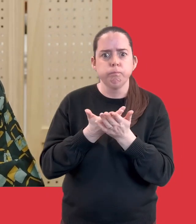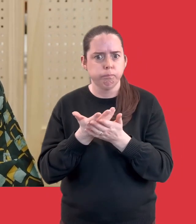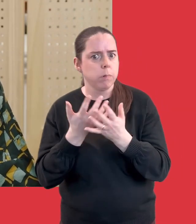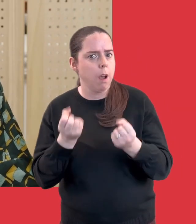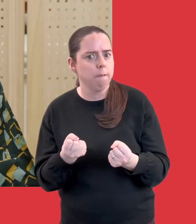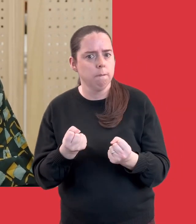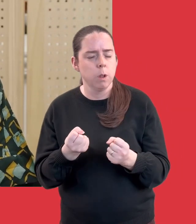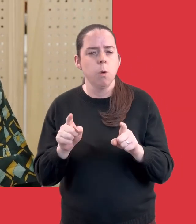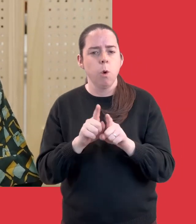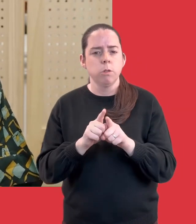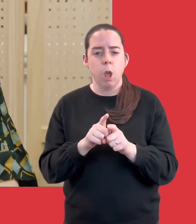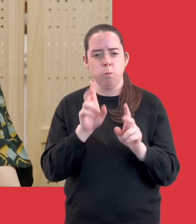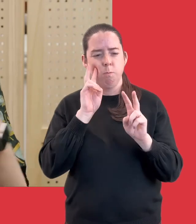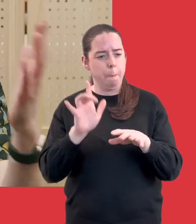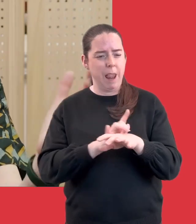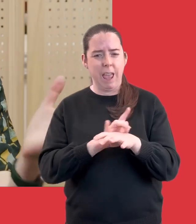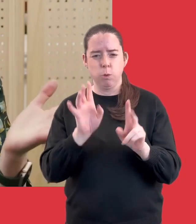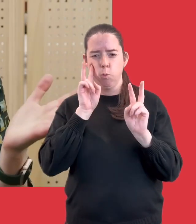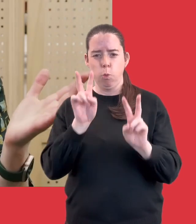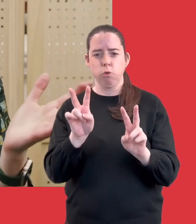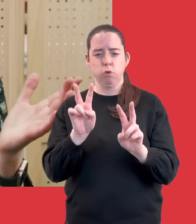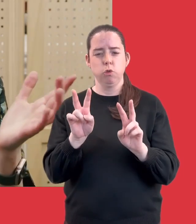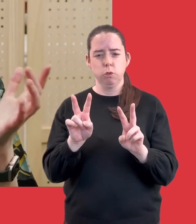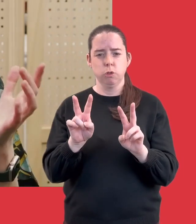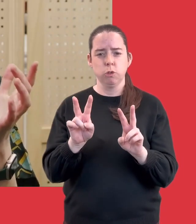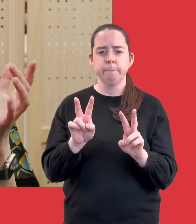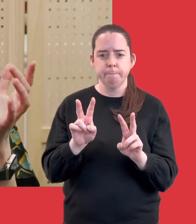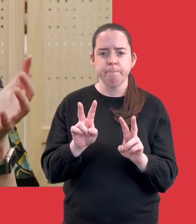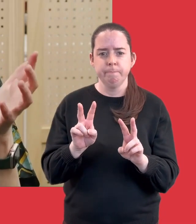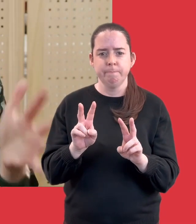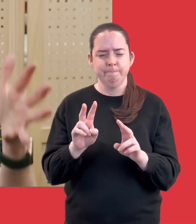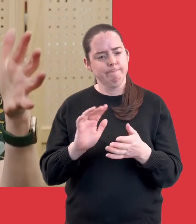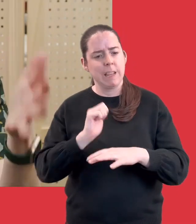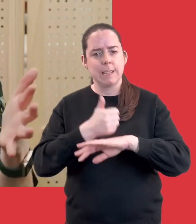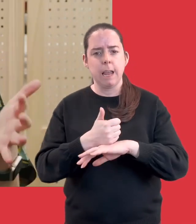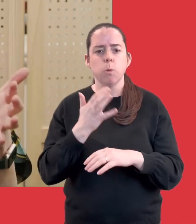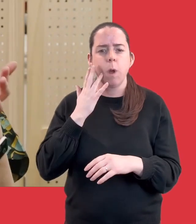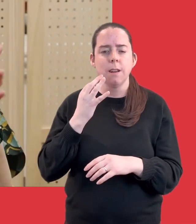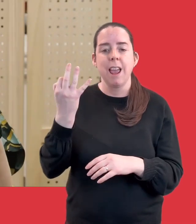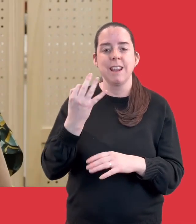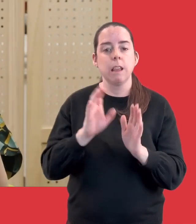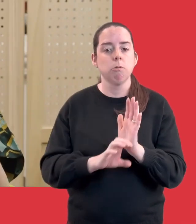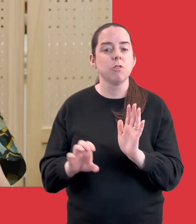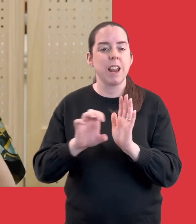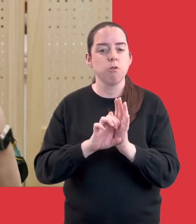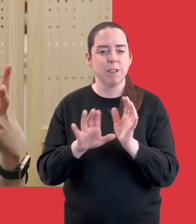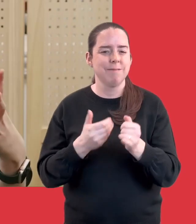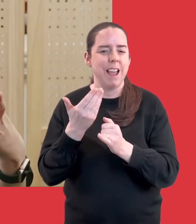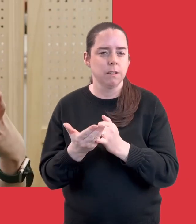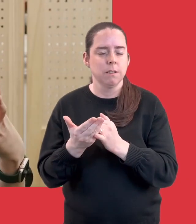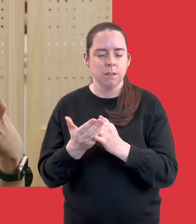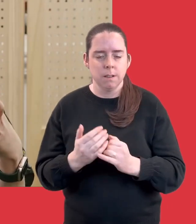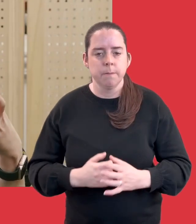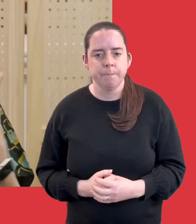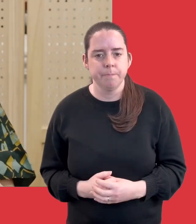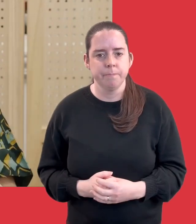there. And also, you're watching a drama play out that, in a sense, is set in the 18th century, at the end of the